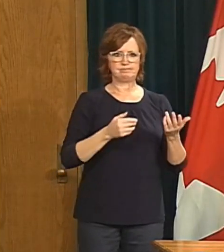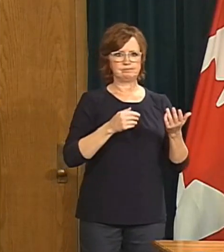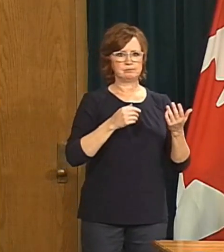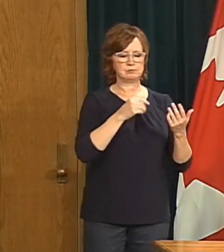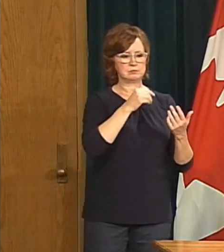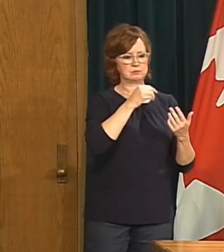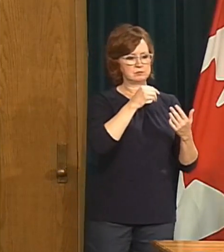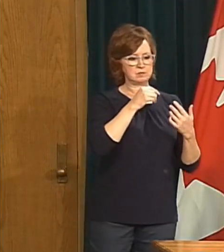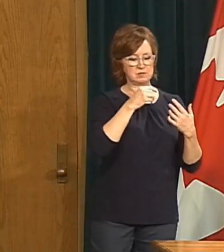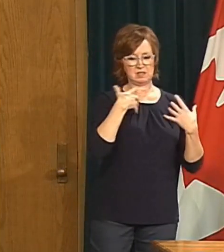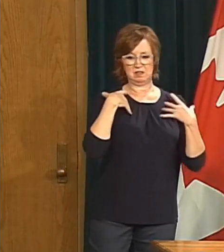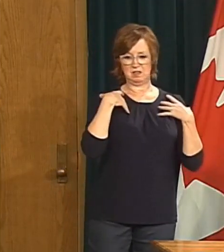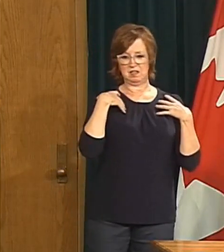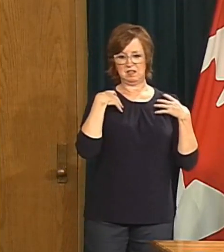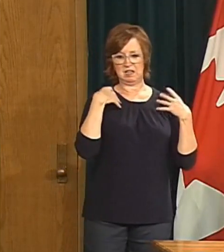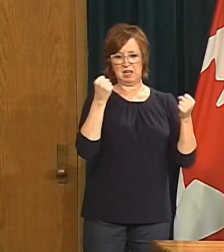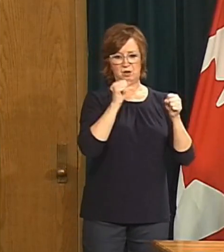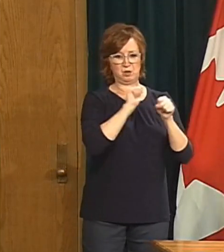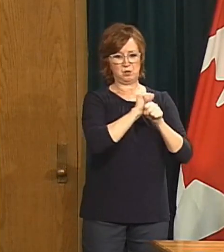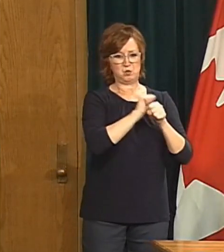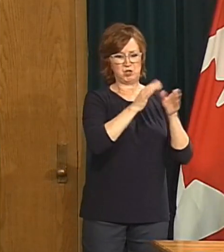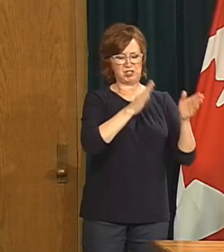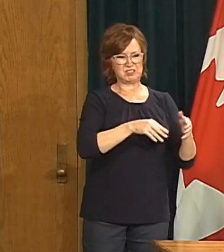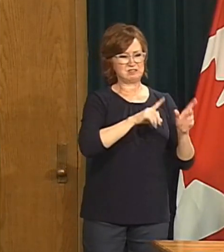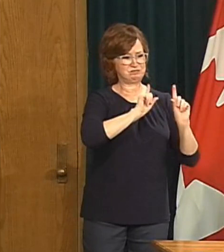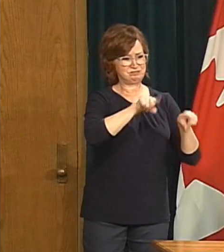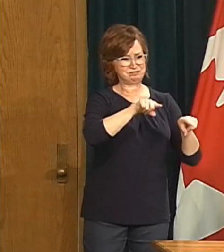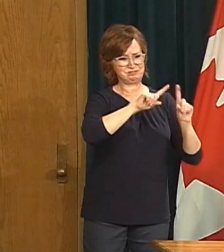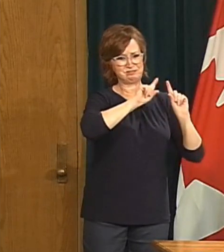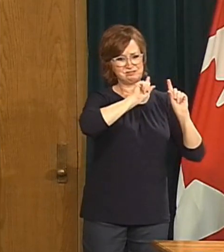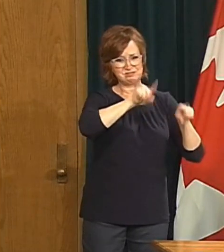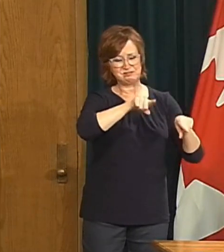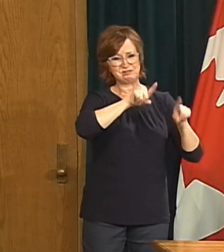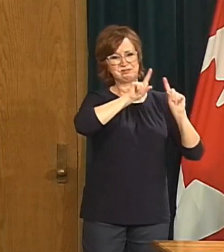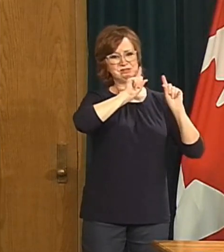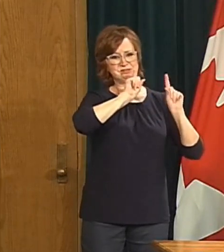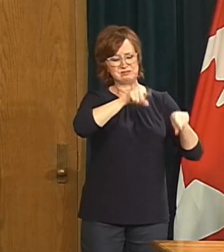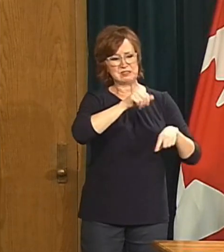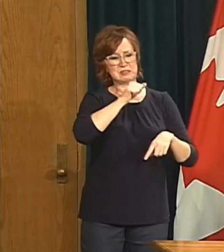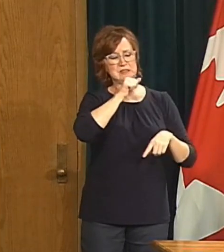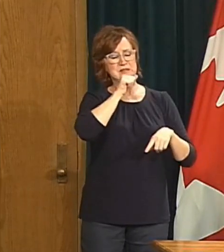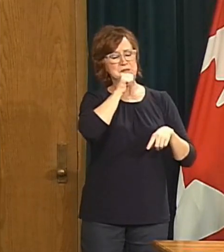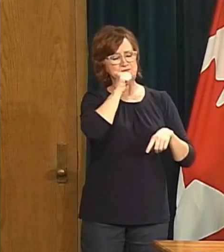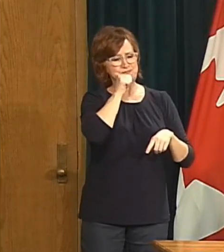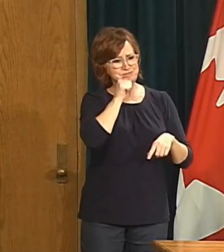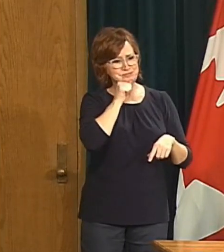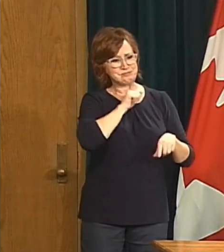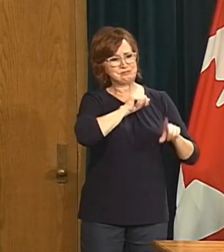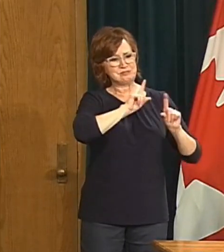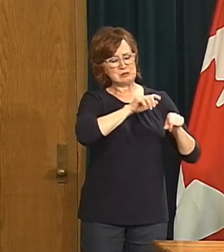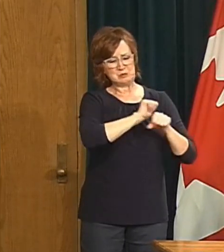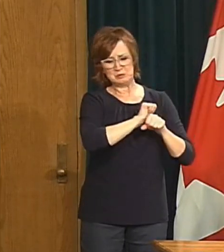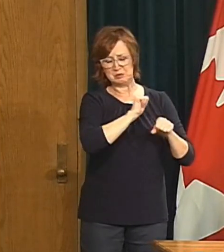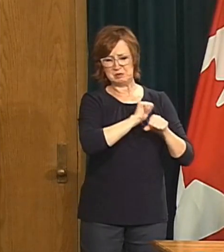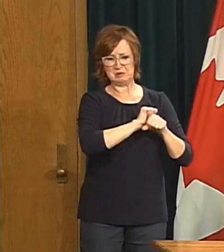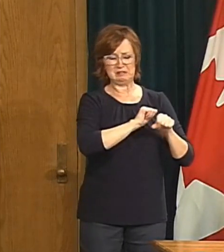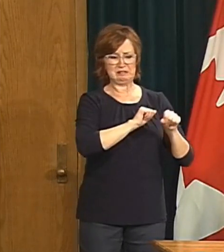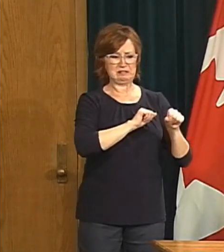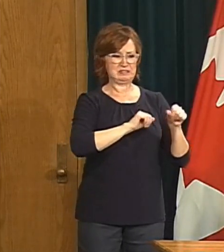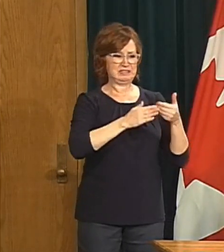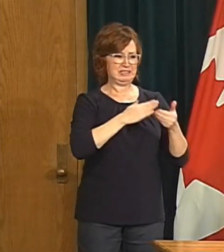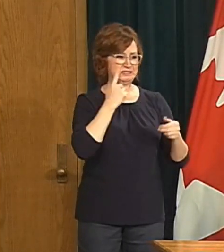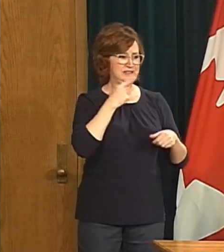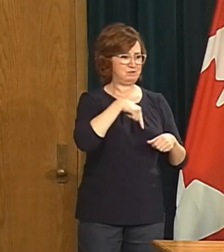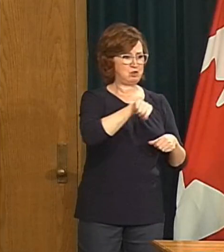province that go to work each and every day to take care of others and are at some of the highest risk of contracting COVID-19, even with precautions in